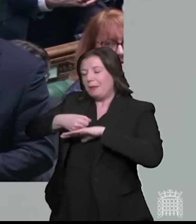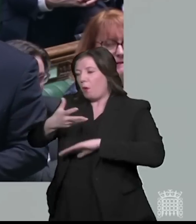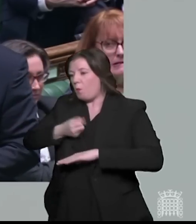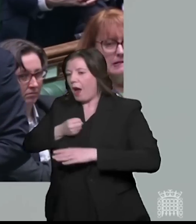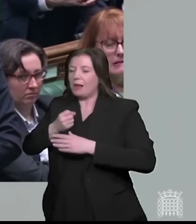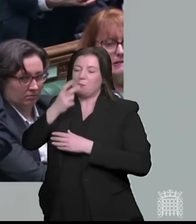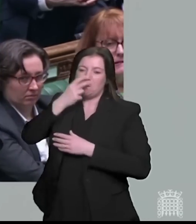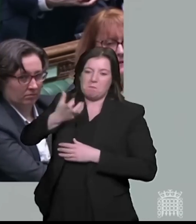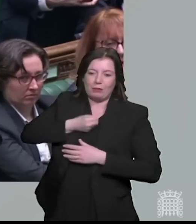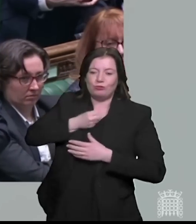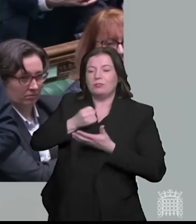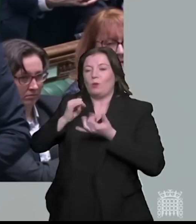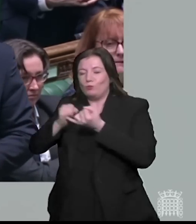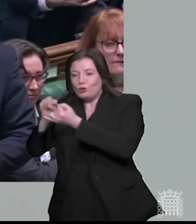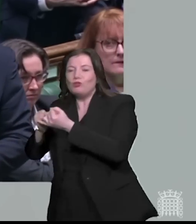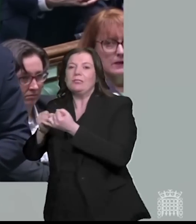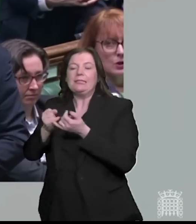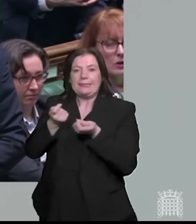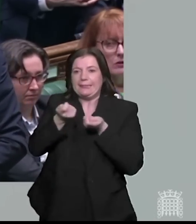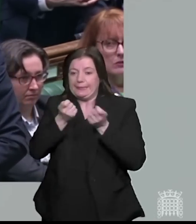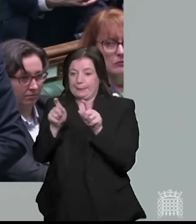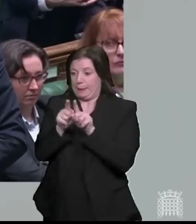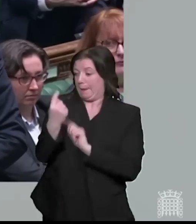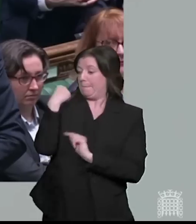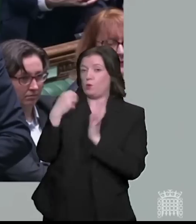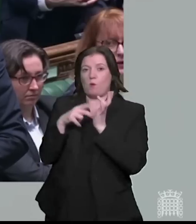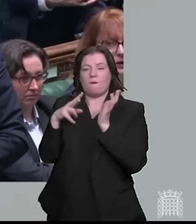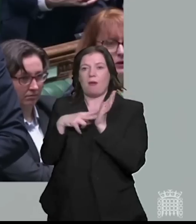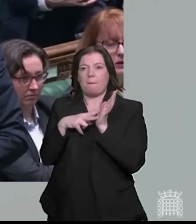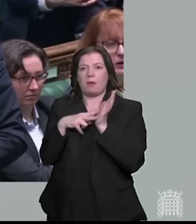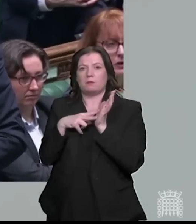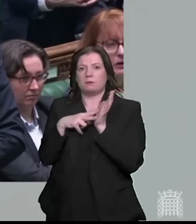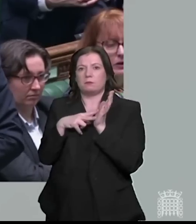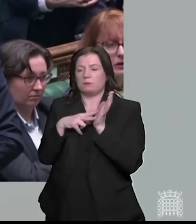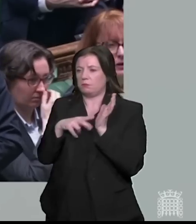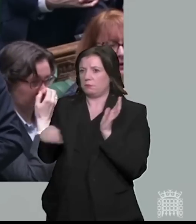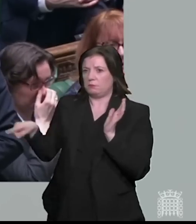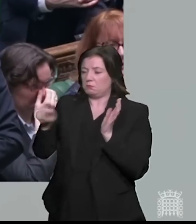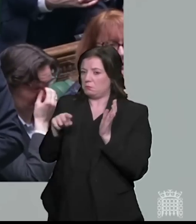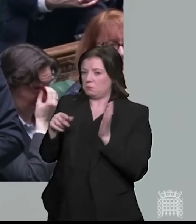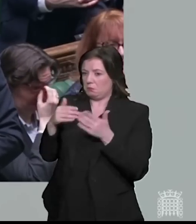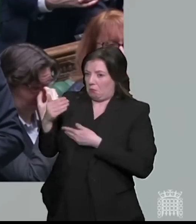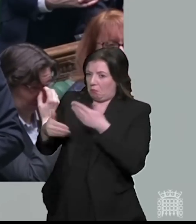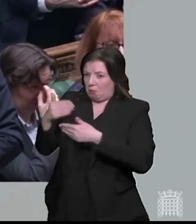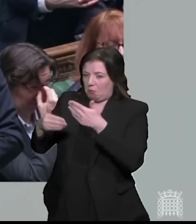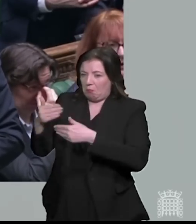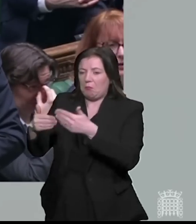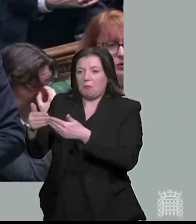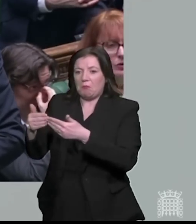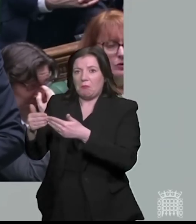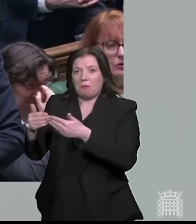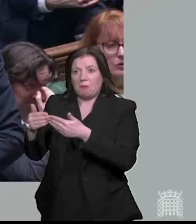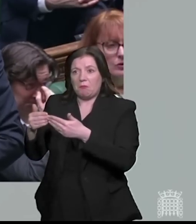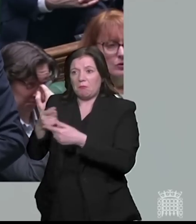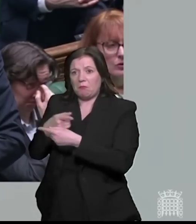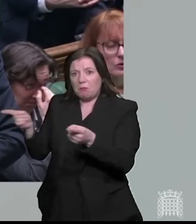pension, social security rises, as they did in November, do not leave people any worse off. Because if they do